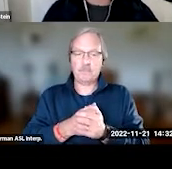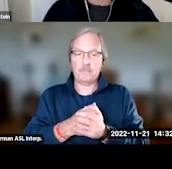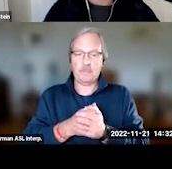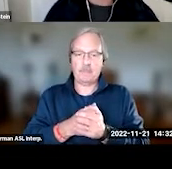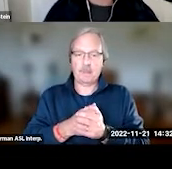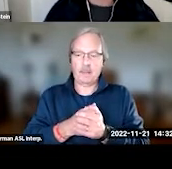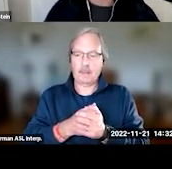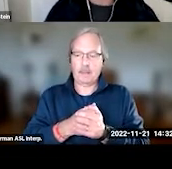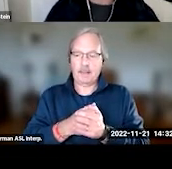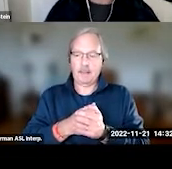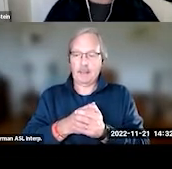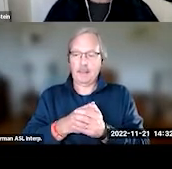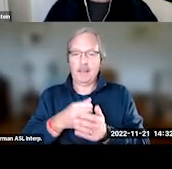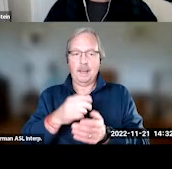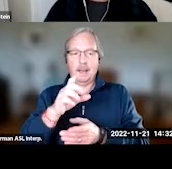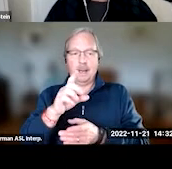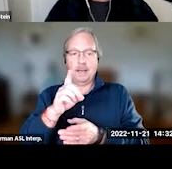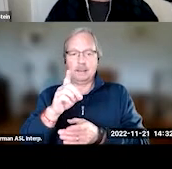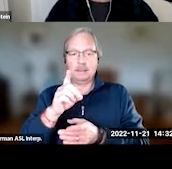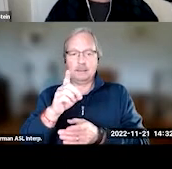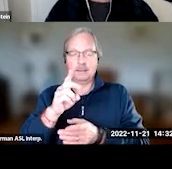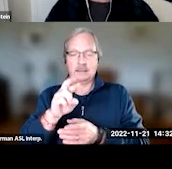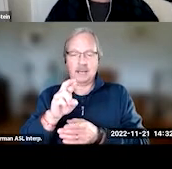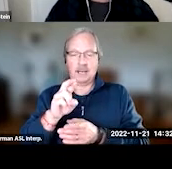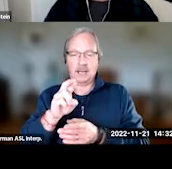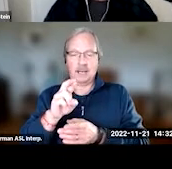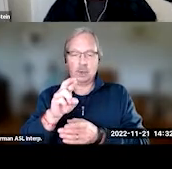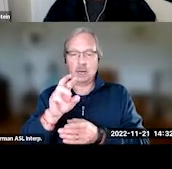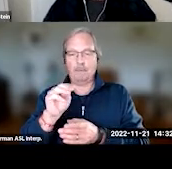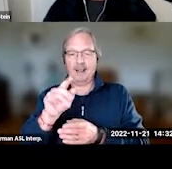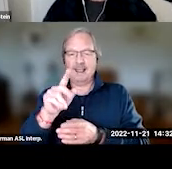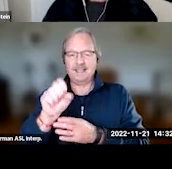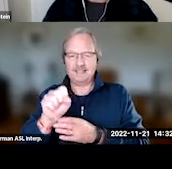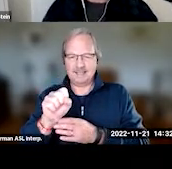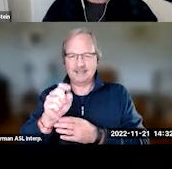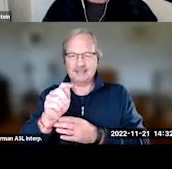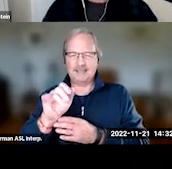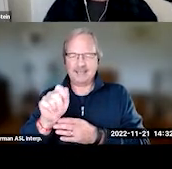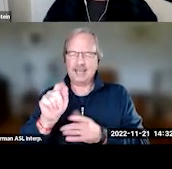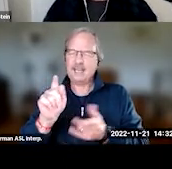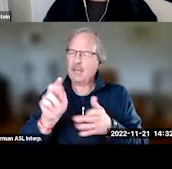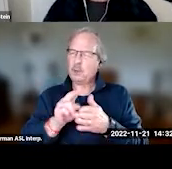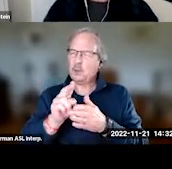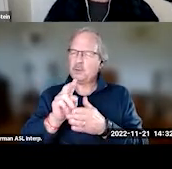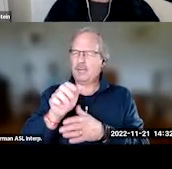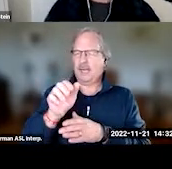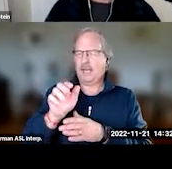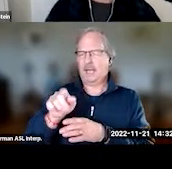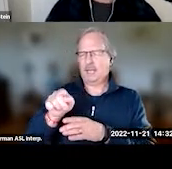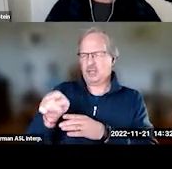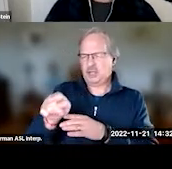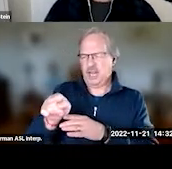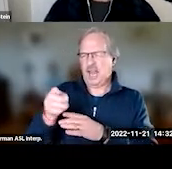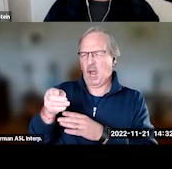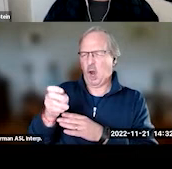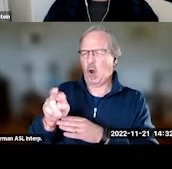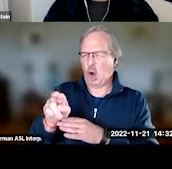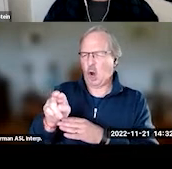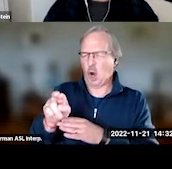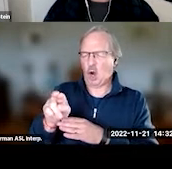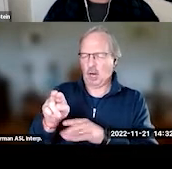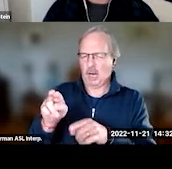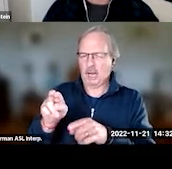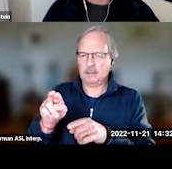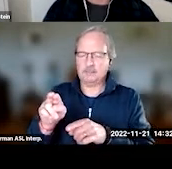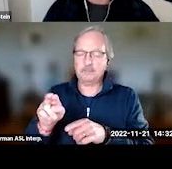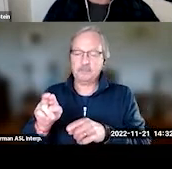I'm Dr. Melissa Stein. I go by pronouns she, her, and I'm a senior research associate at SAMHSA's Game Center. And before